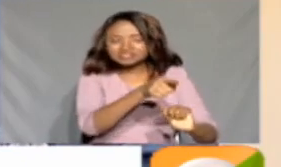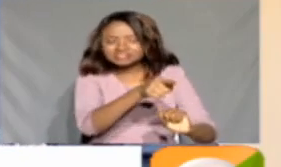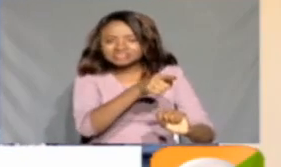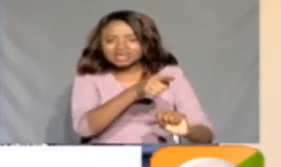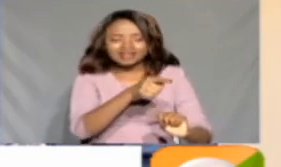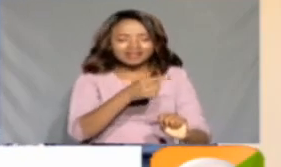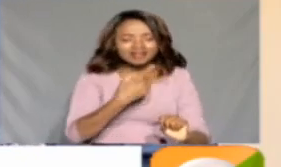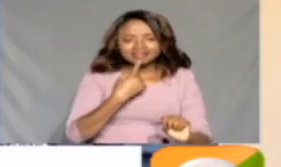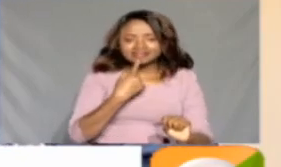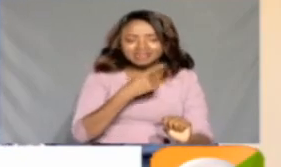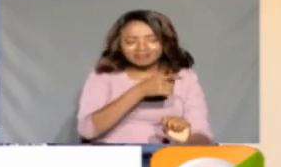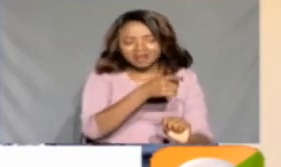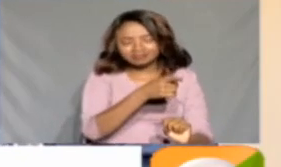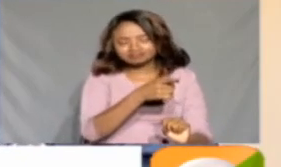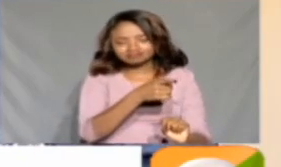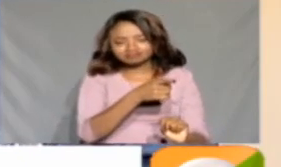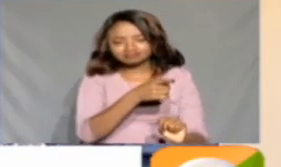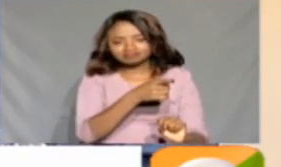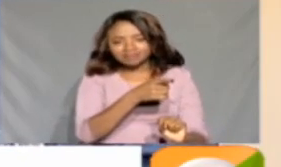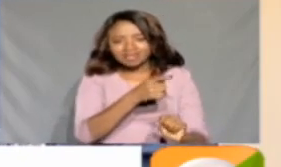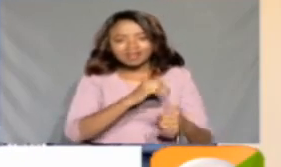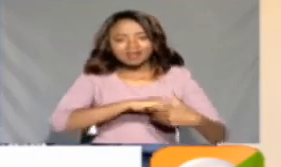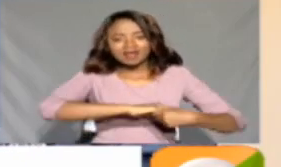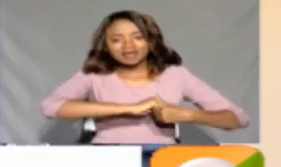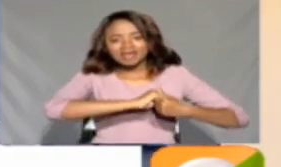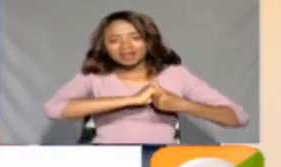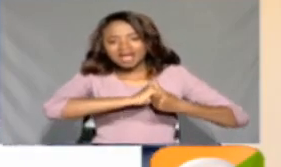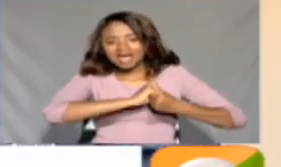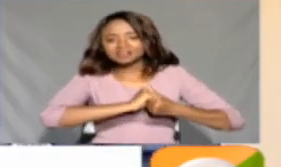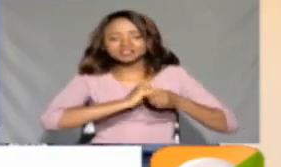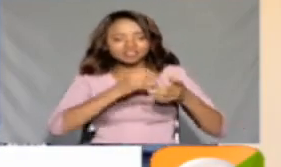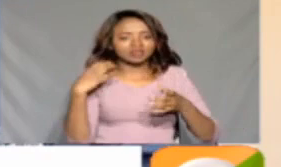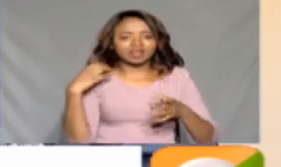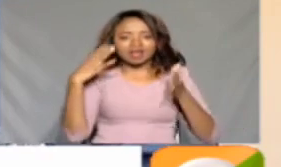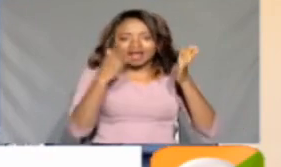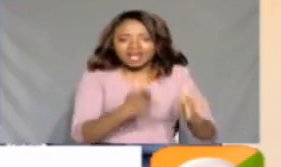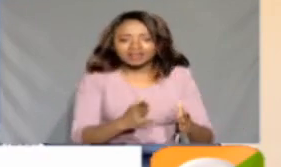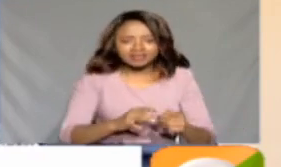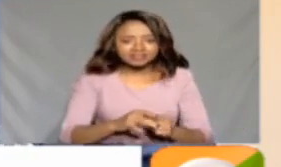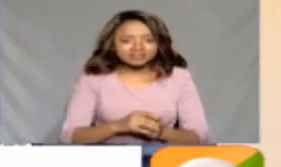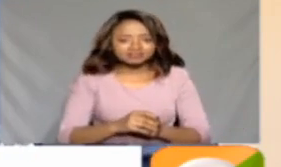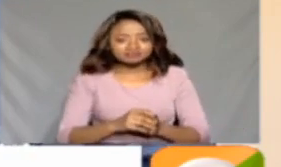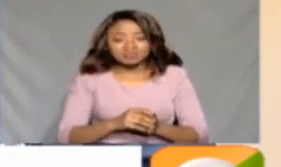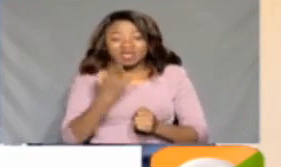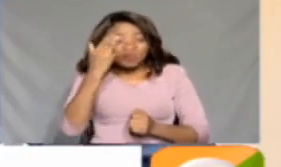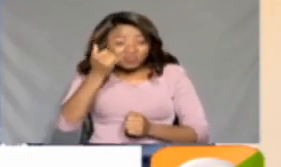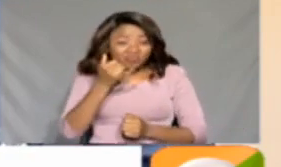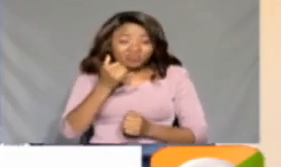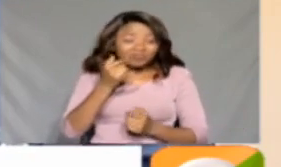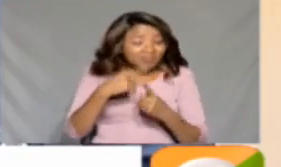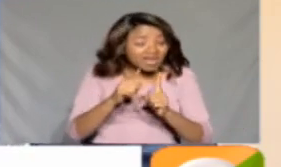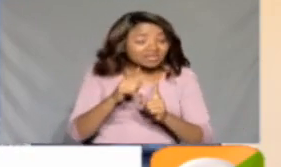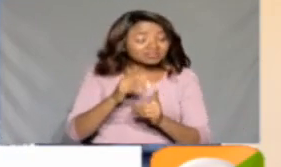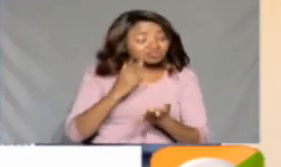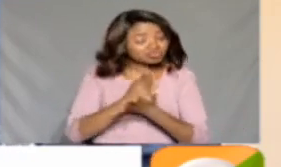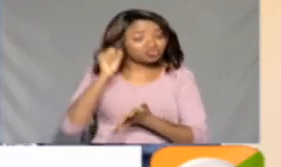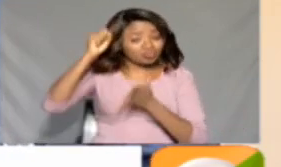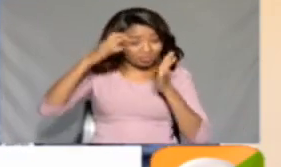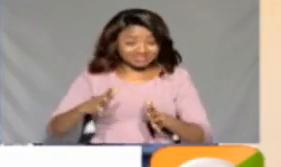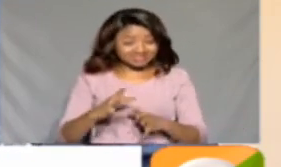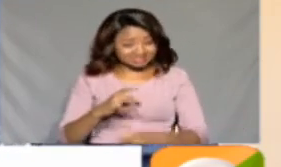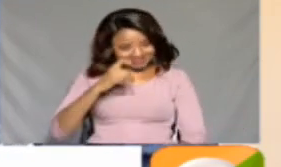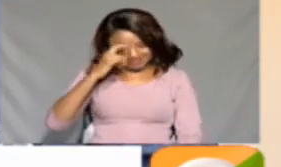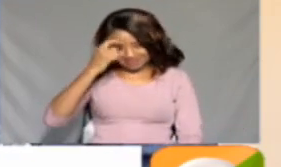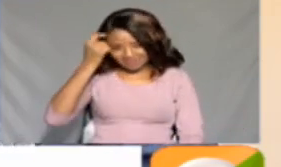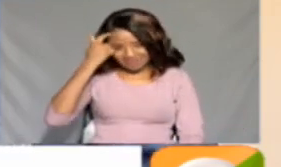even call him the comeback kid or the inheriting candidate, because it was his